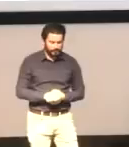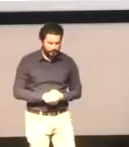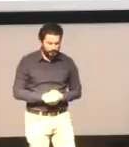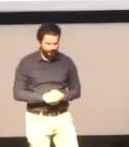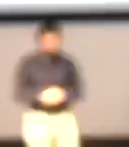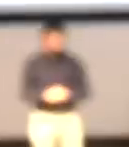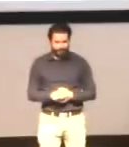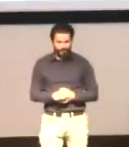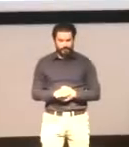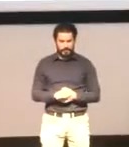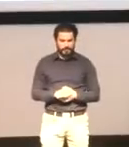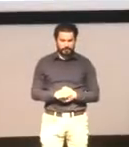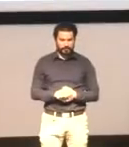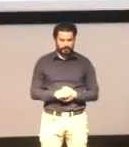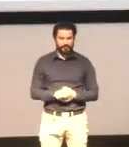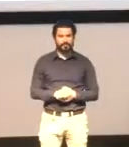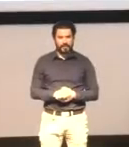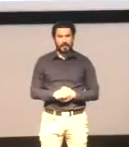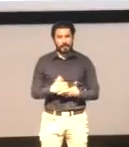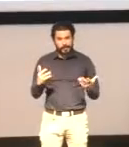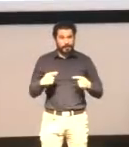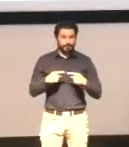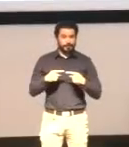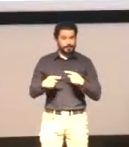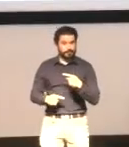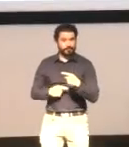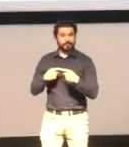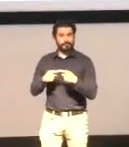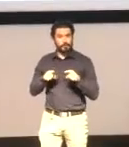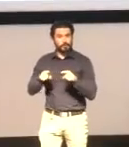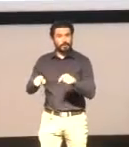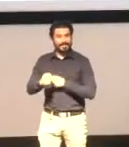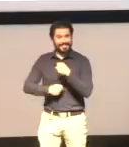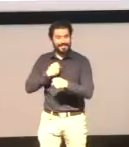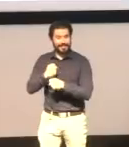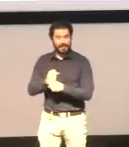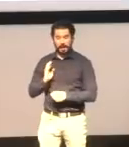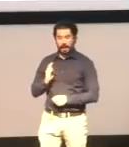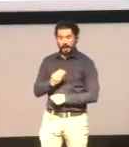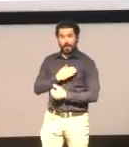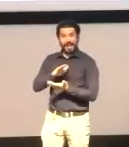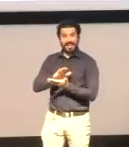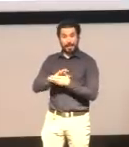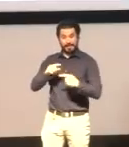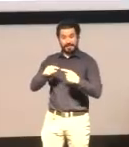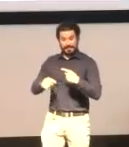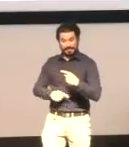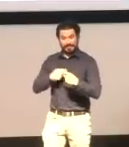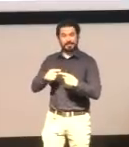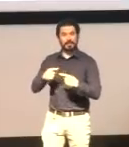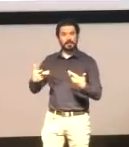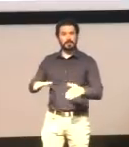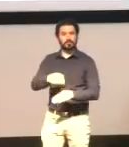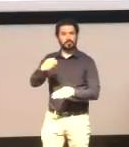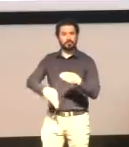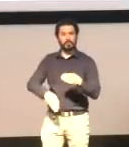There are seasons in the academic year, and our academic season sort of concludes towards the end